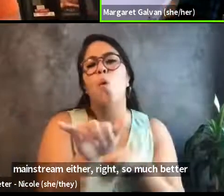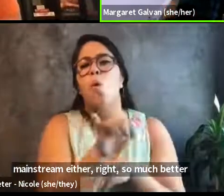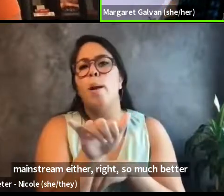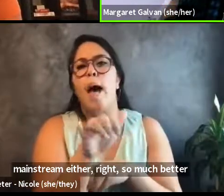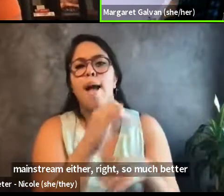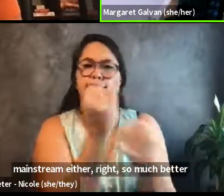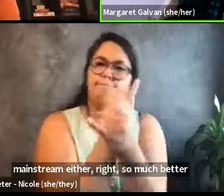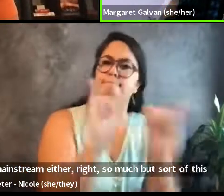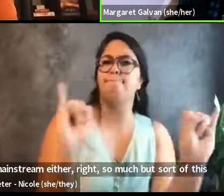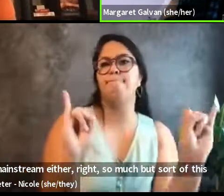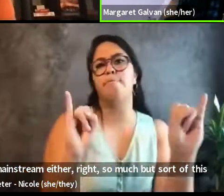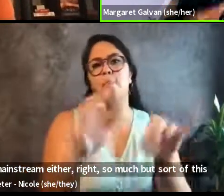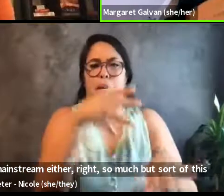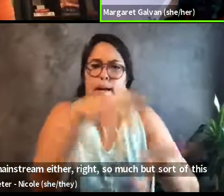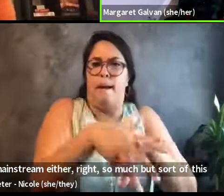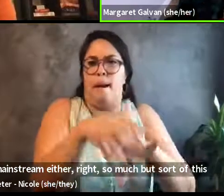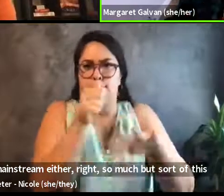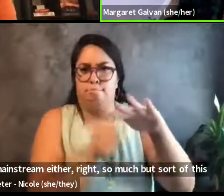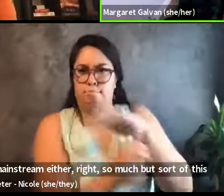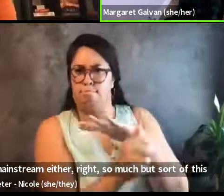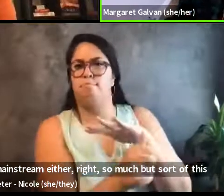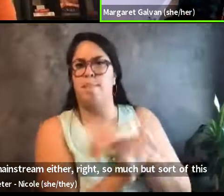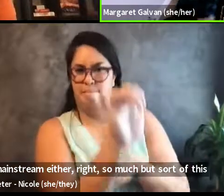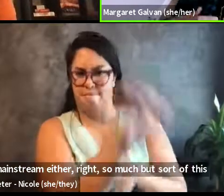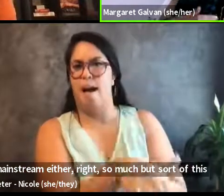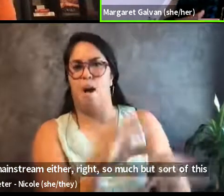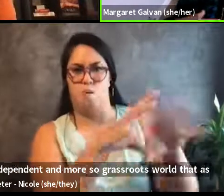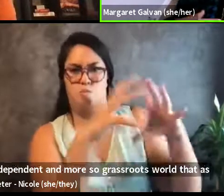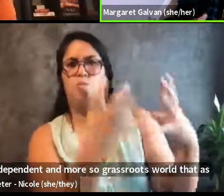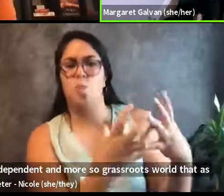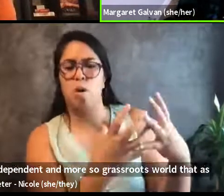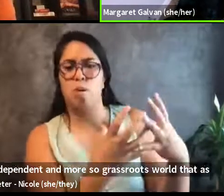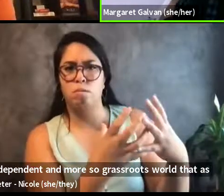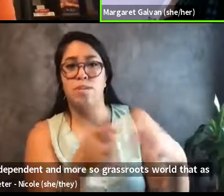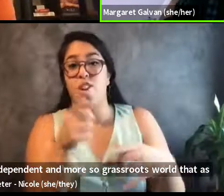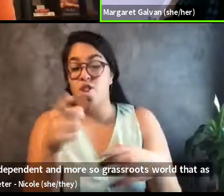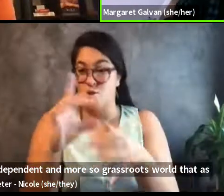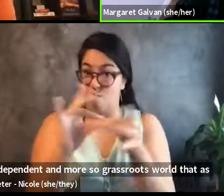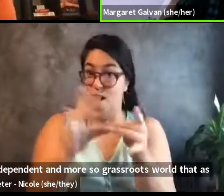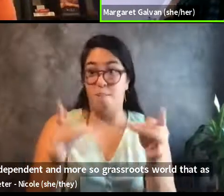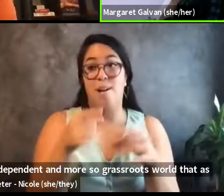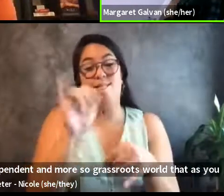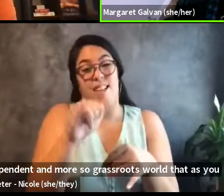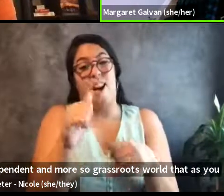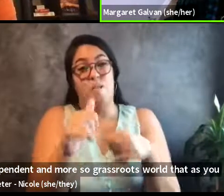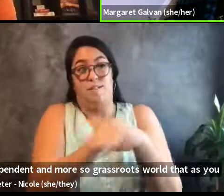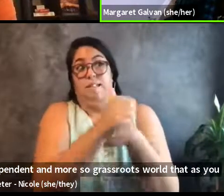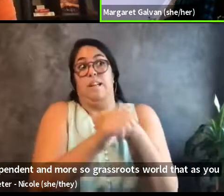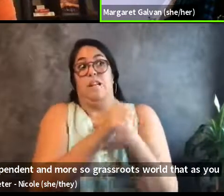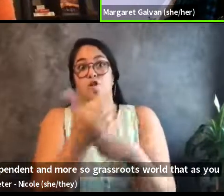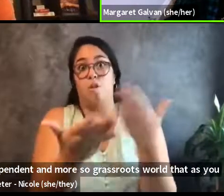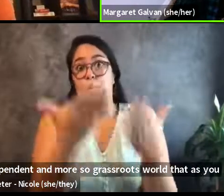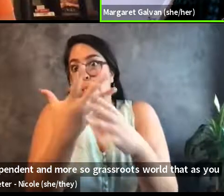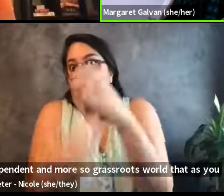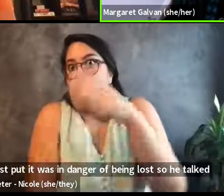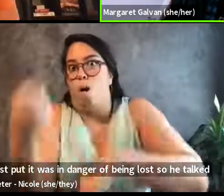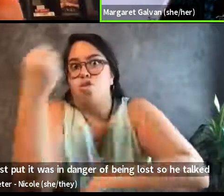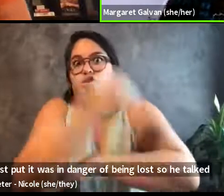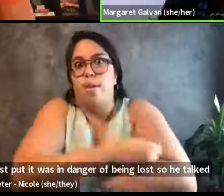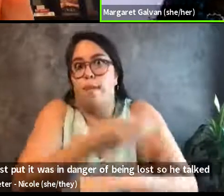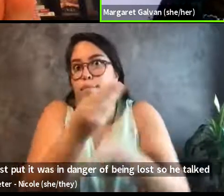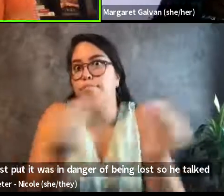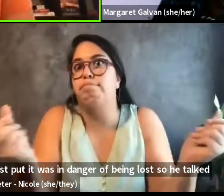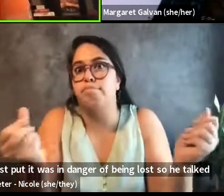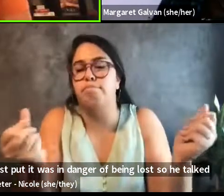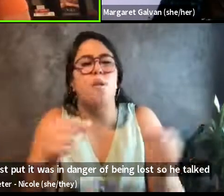independent and more so grassroots world that as you just put it was in danger of being lost. So can you talk about that sort of process with the book?